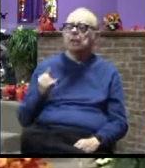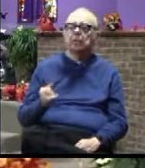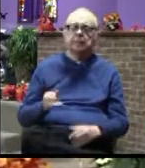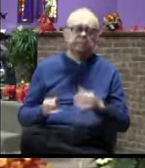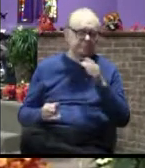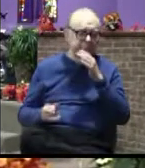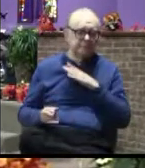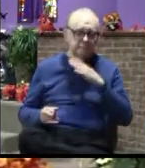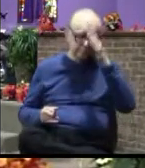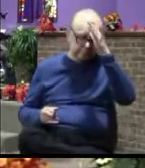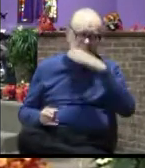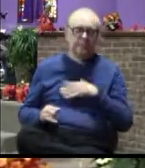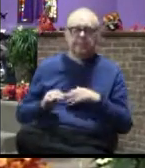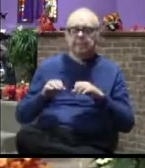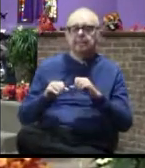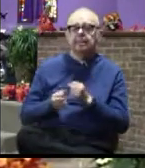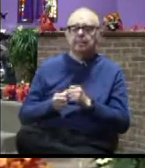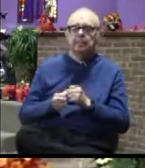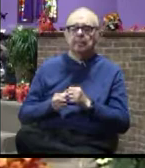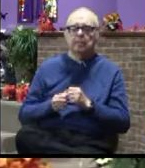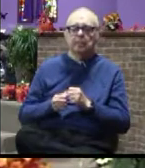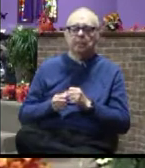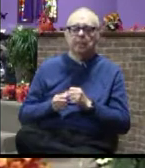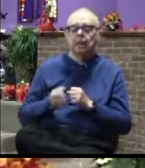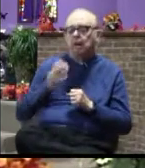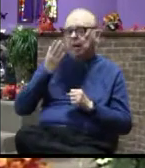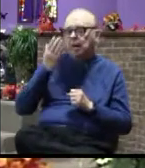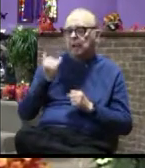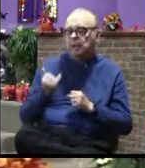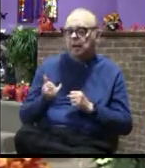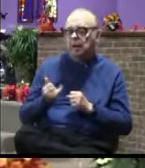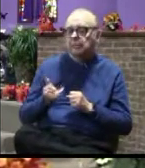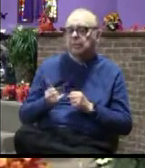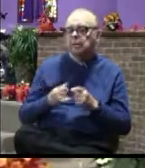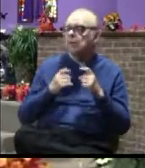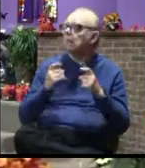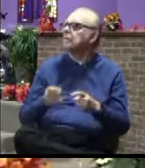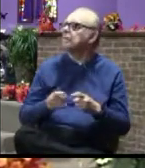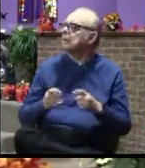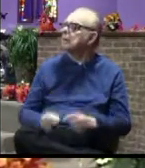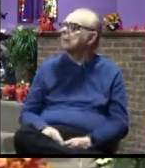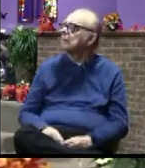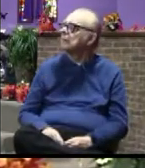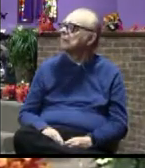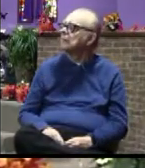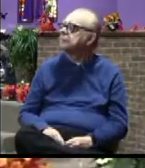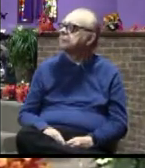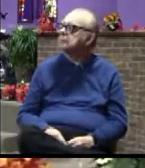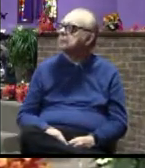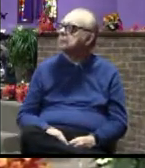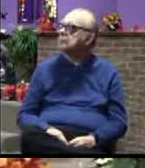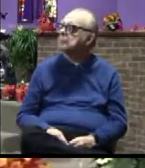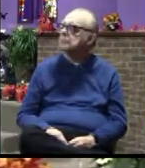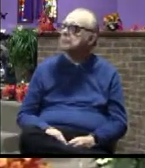because ladies and gentlemen your brokenness is because of sin next slide Mark if you would